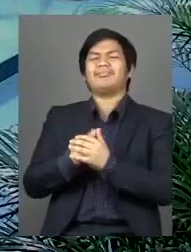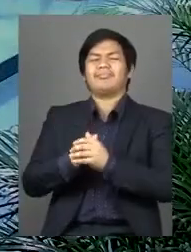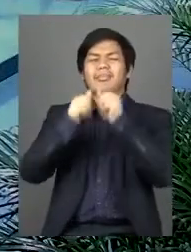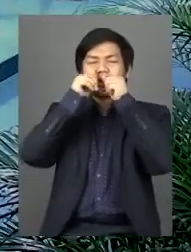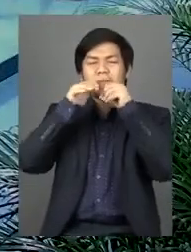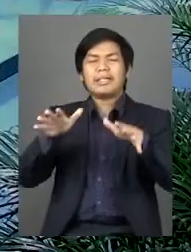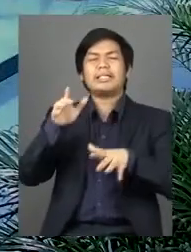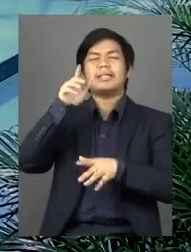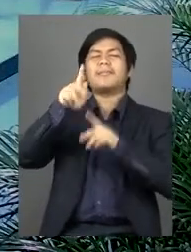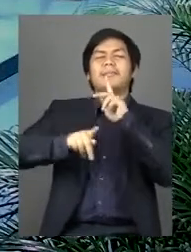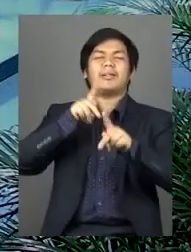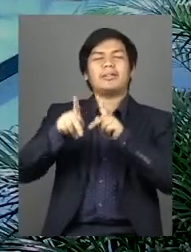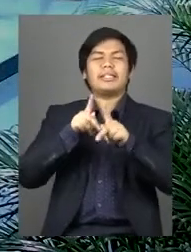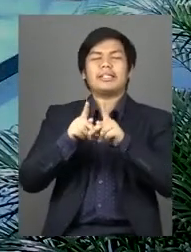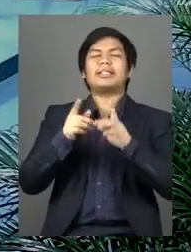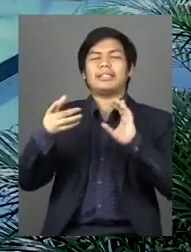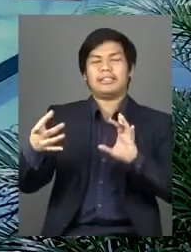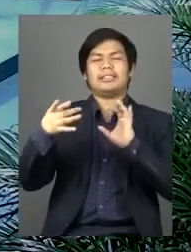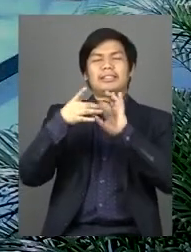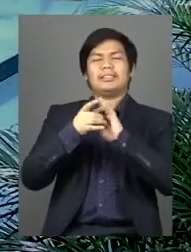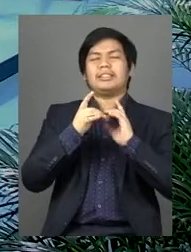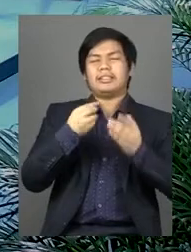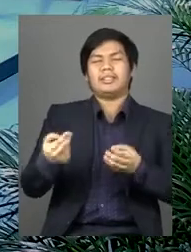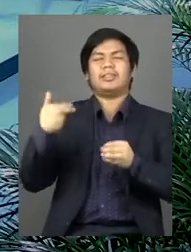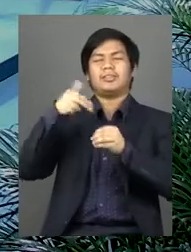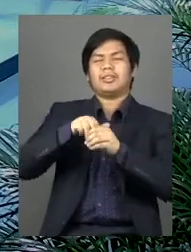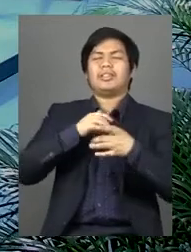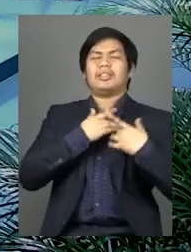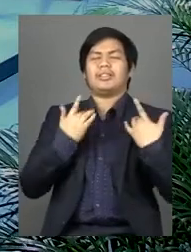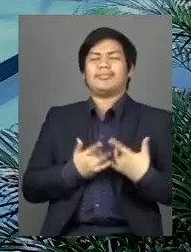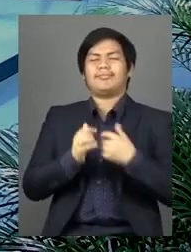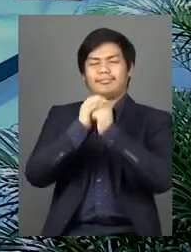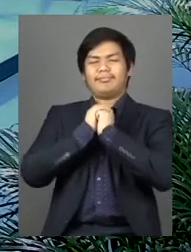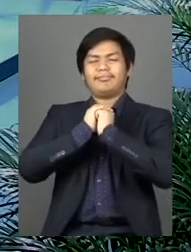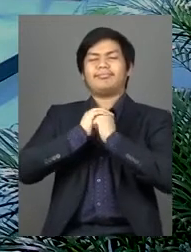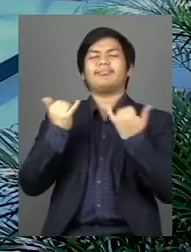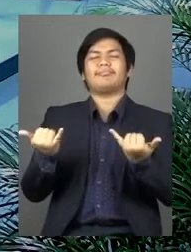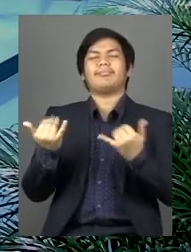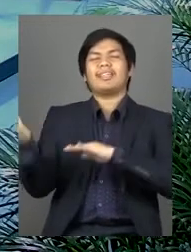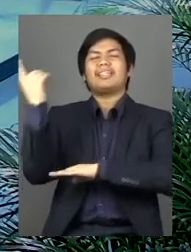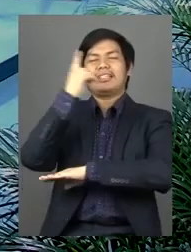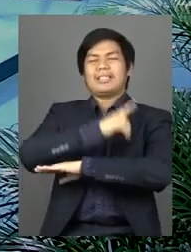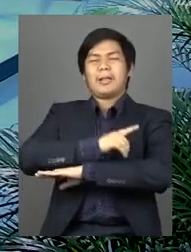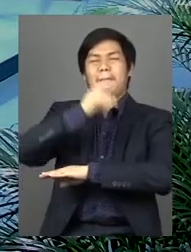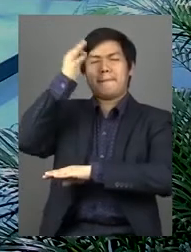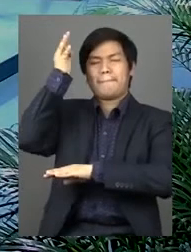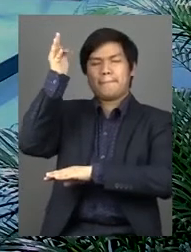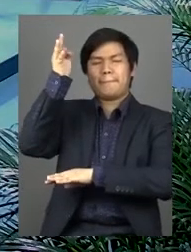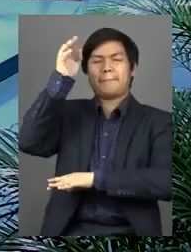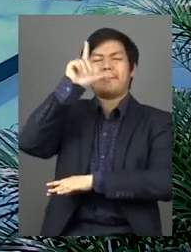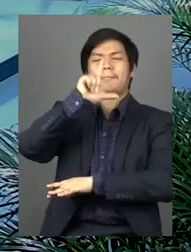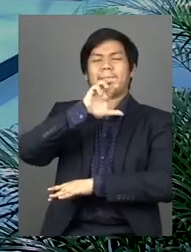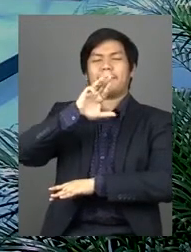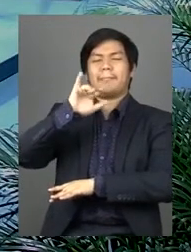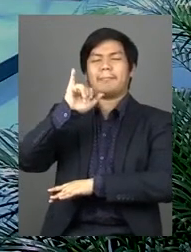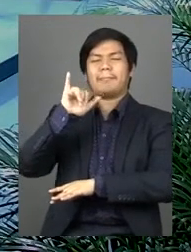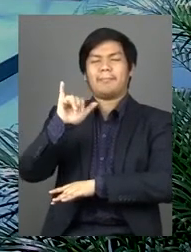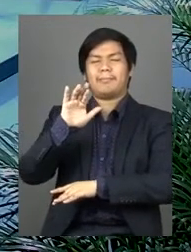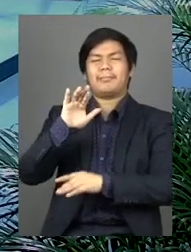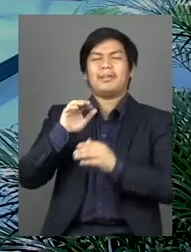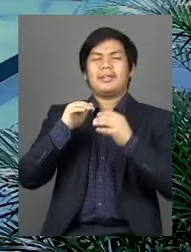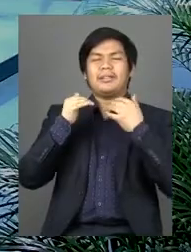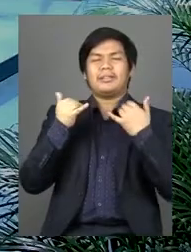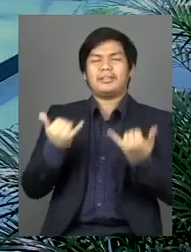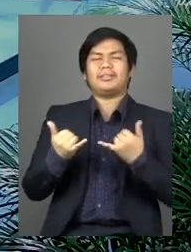your people as we join our hearts in worship today? Anoint your servant, Pastor Larry, as